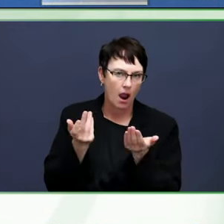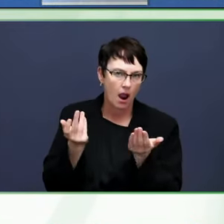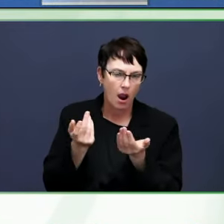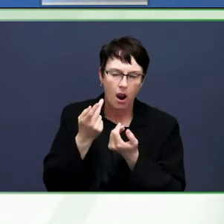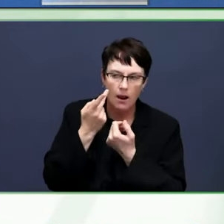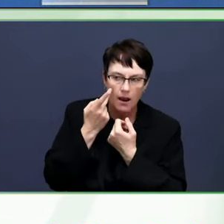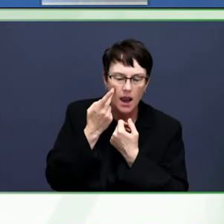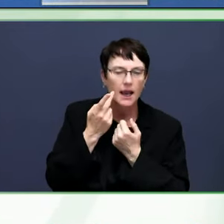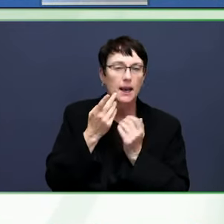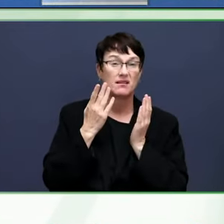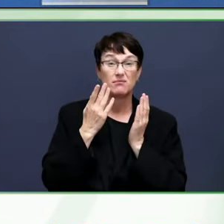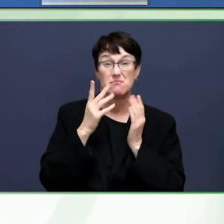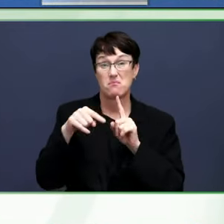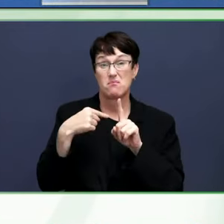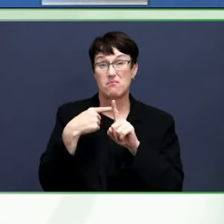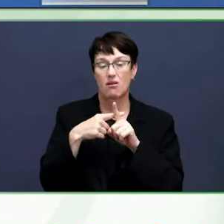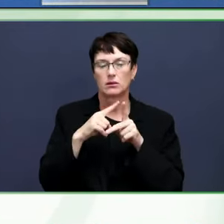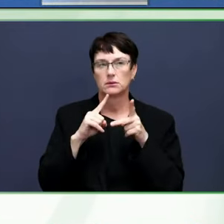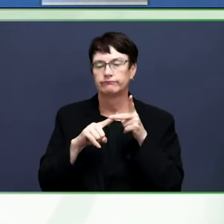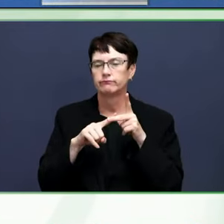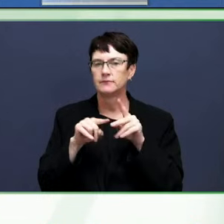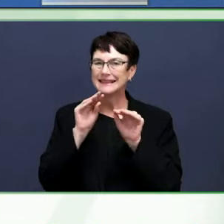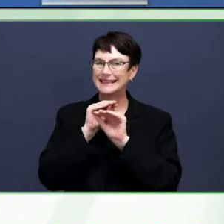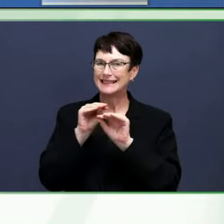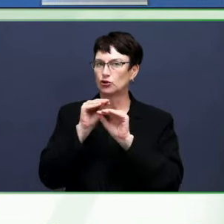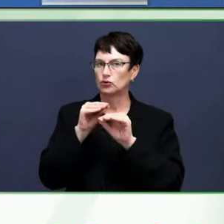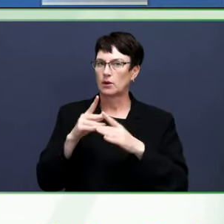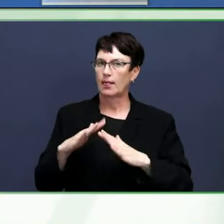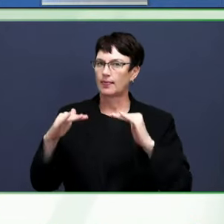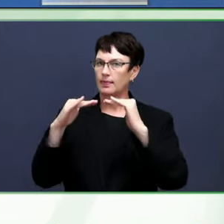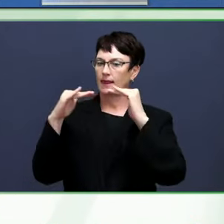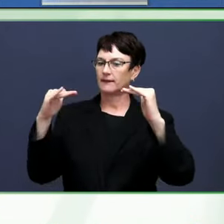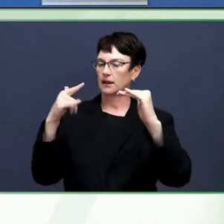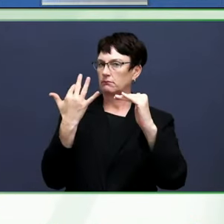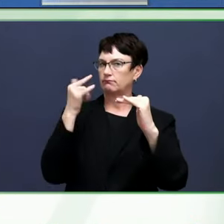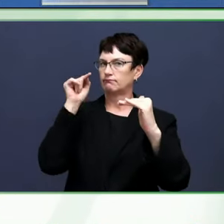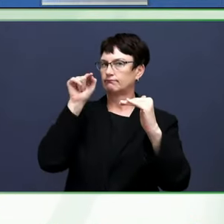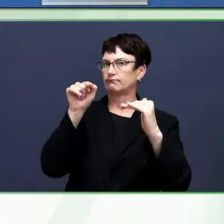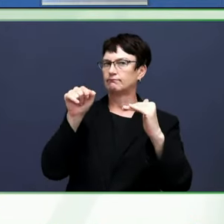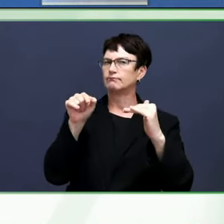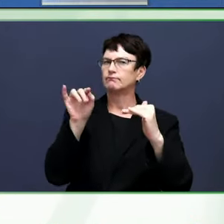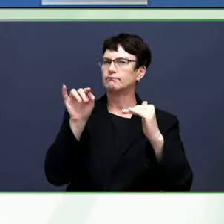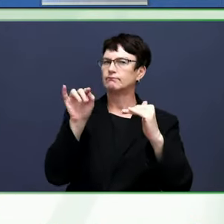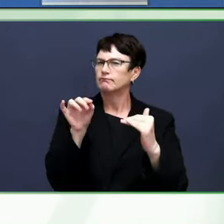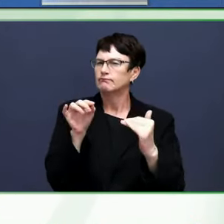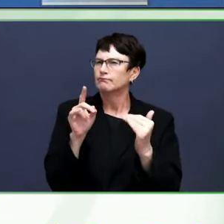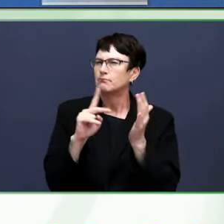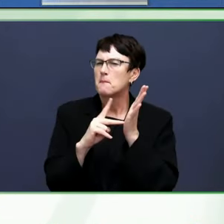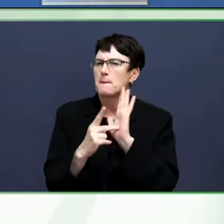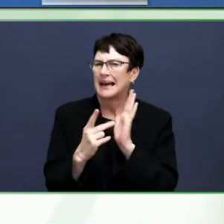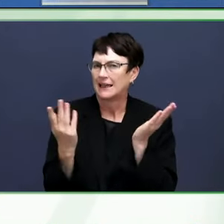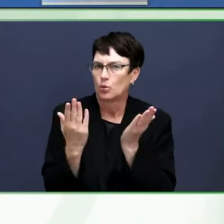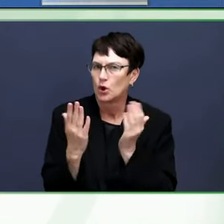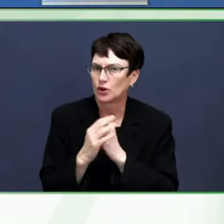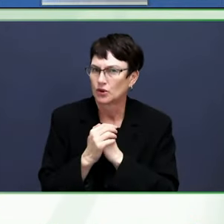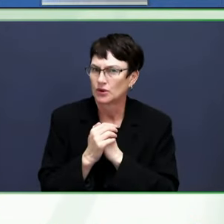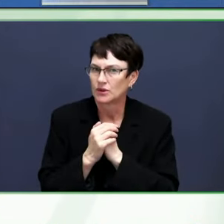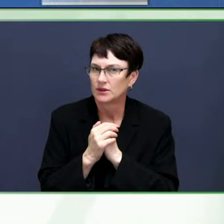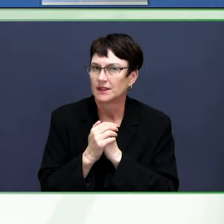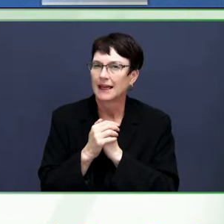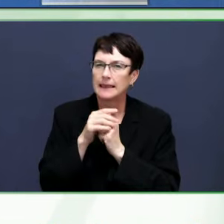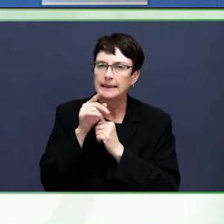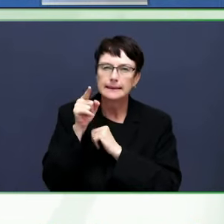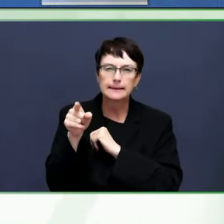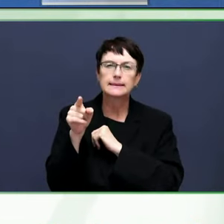do compensatory measures mean to us in the classroom? So these everyday processes are